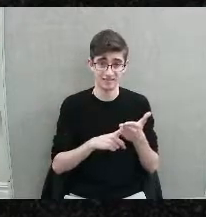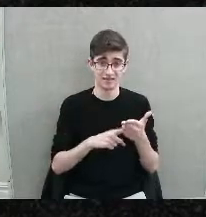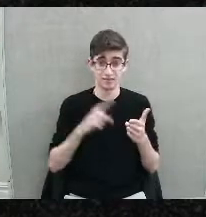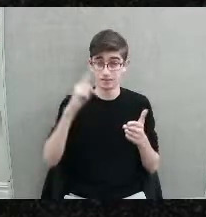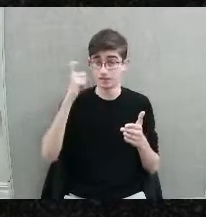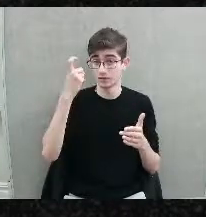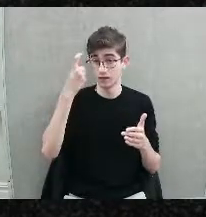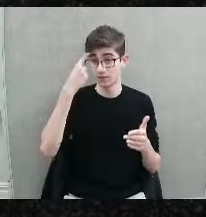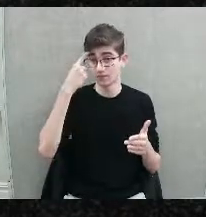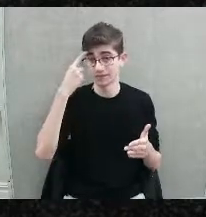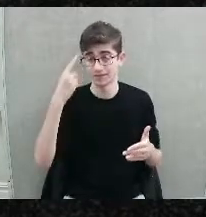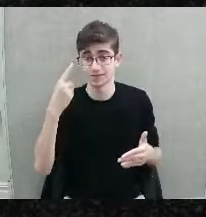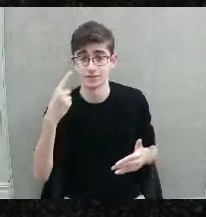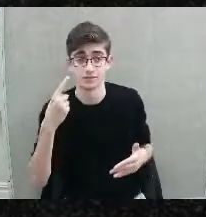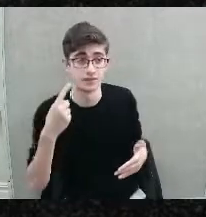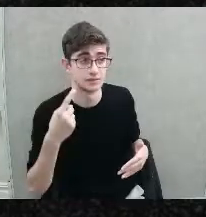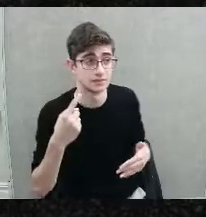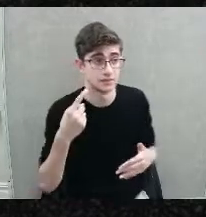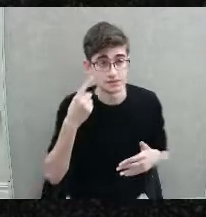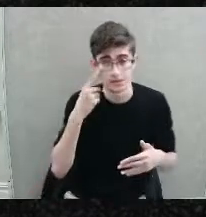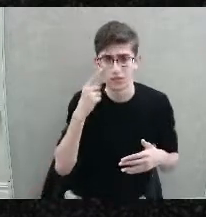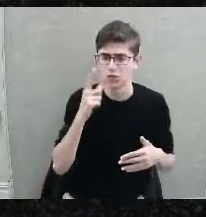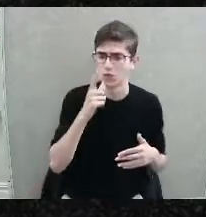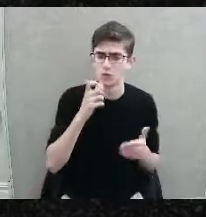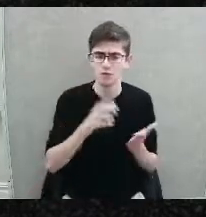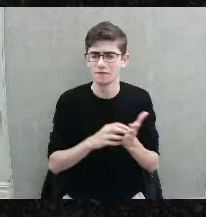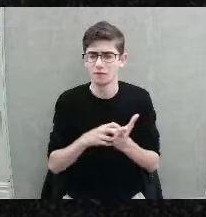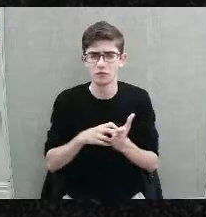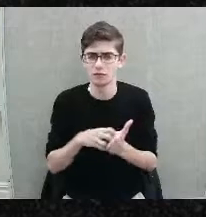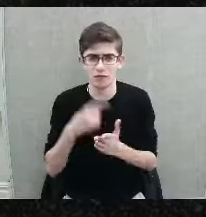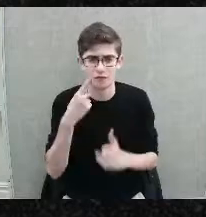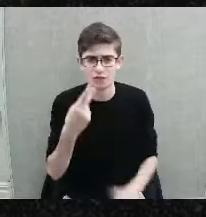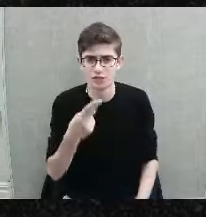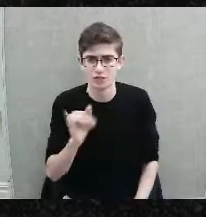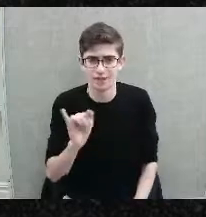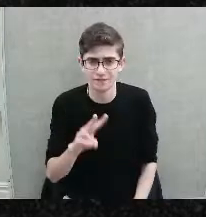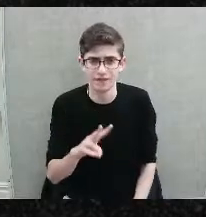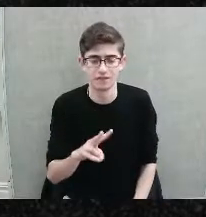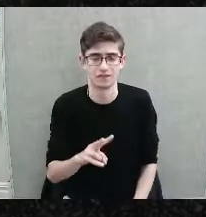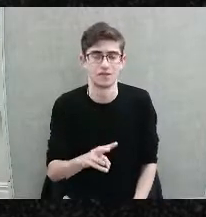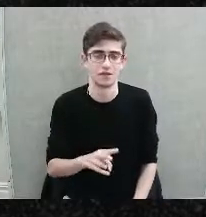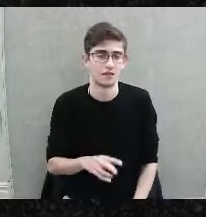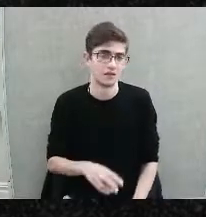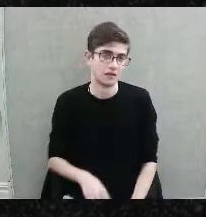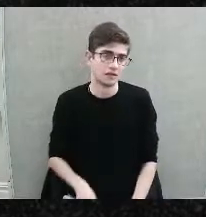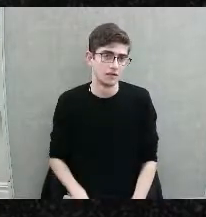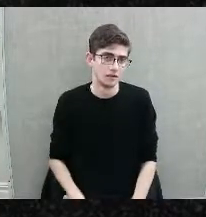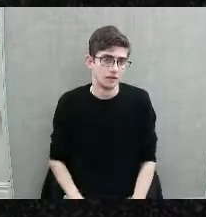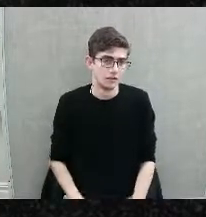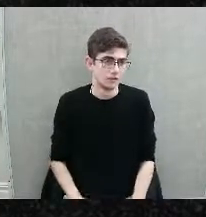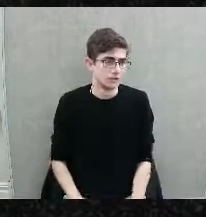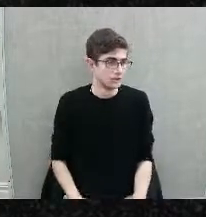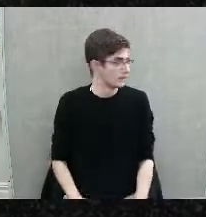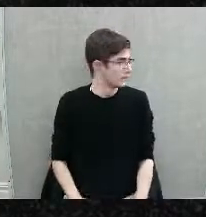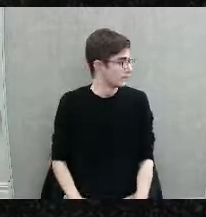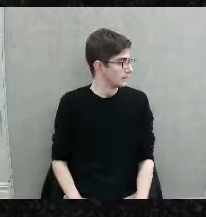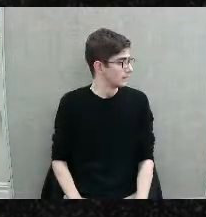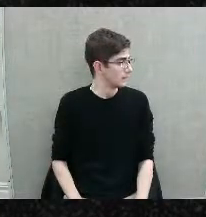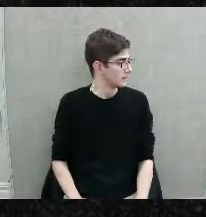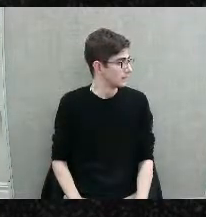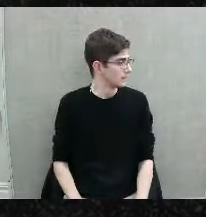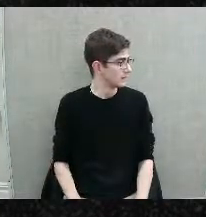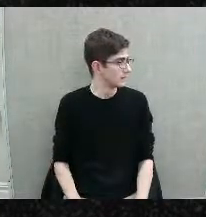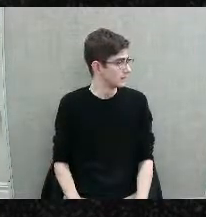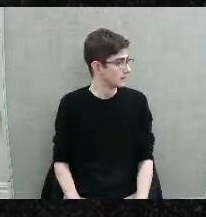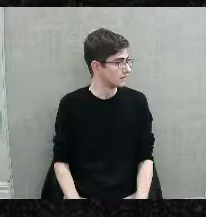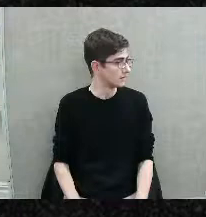is thinking, who's vulnerable to HIV. The real more vulnerable subject of